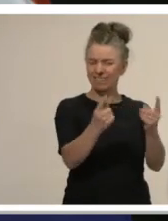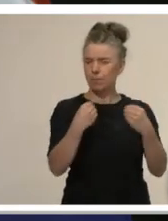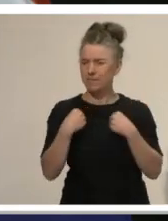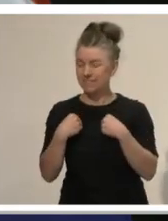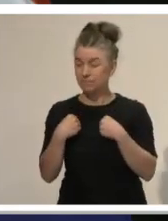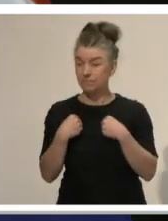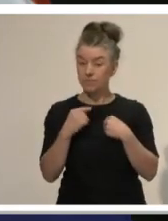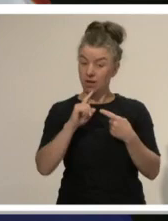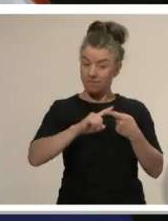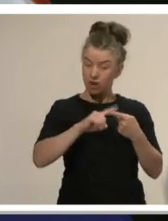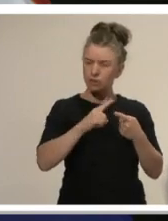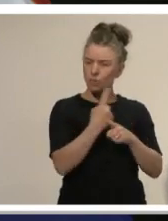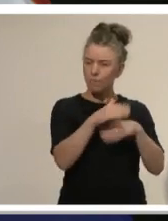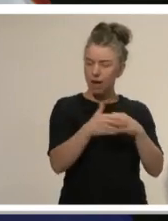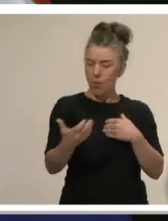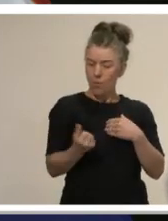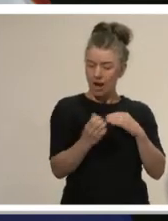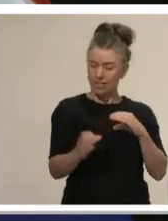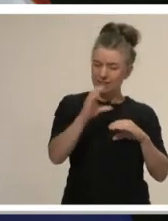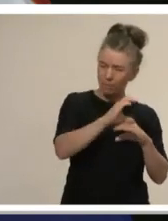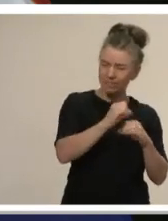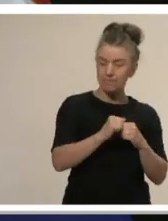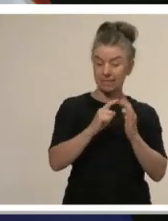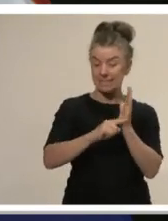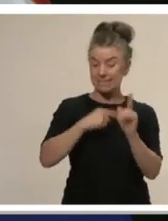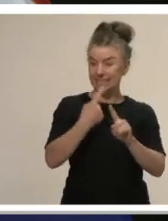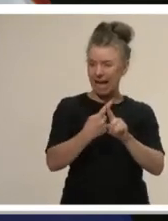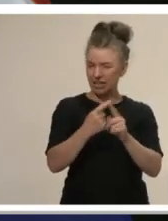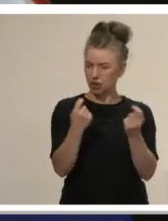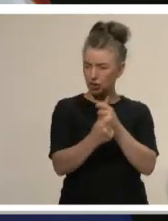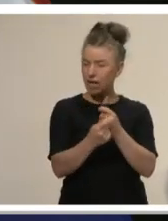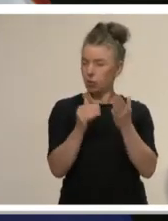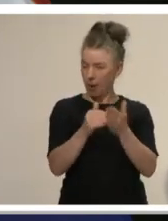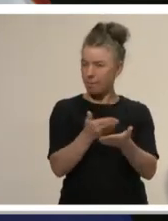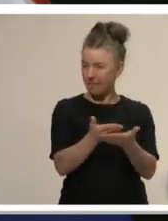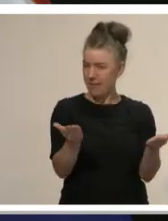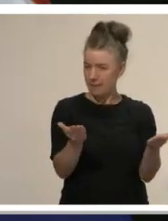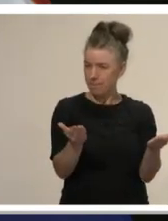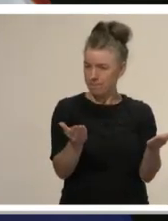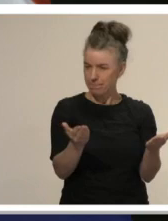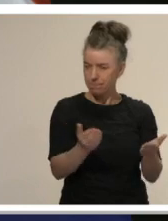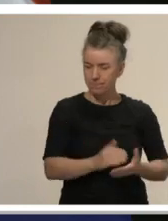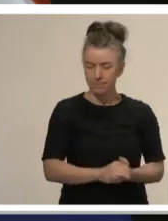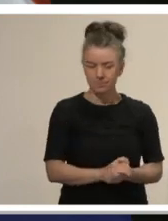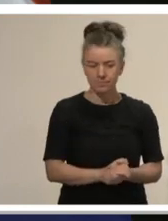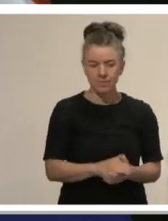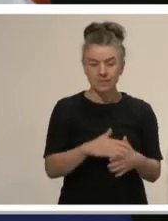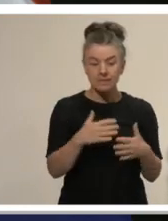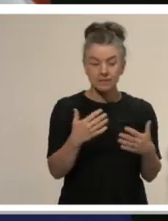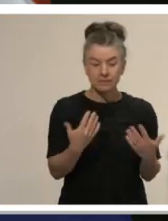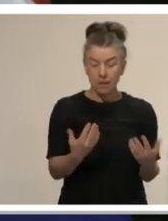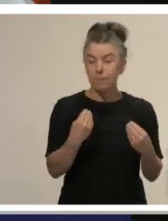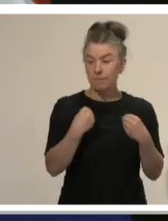subsidy, the tax changes have been particularly focused on those businesses who may